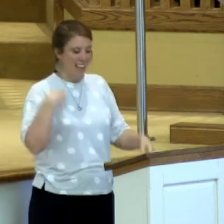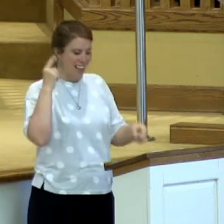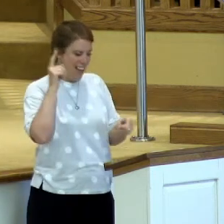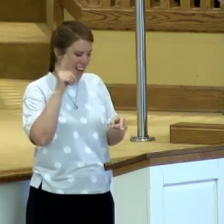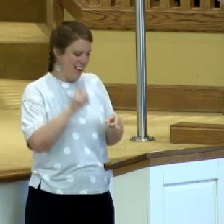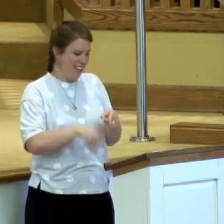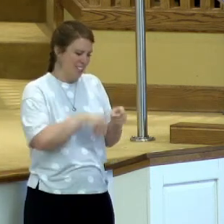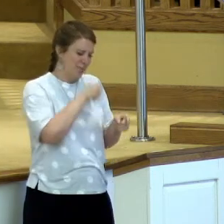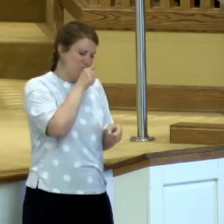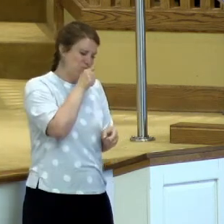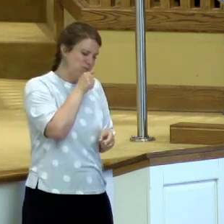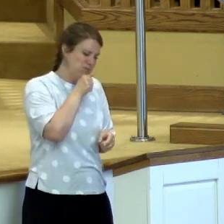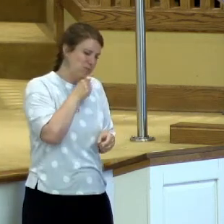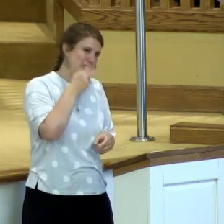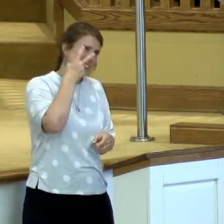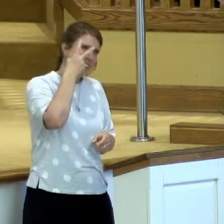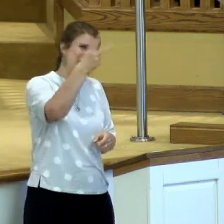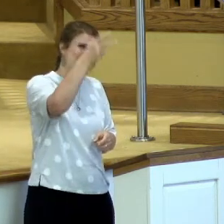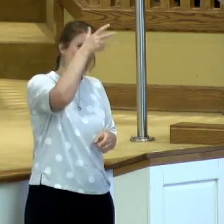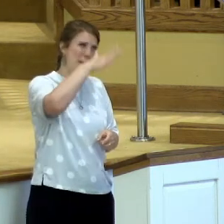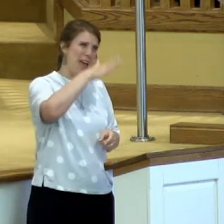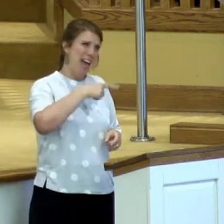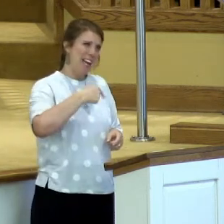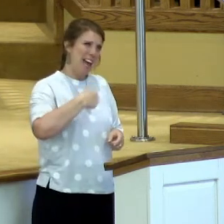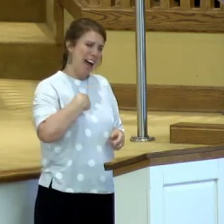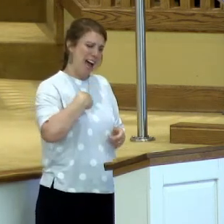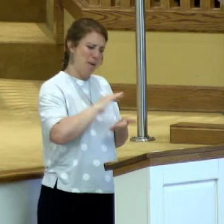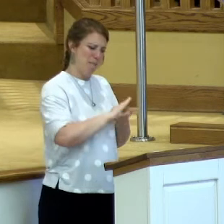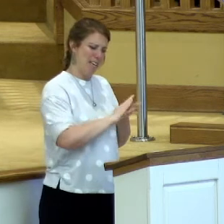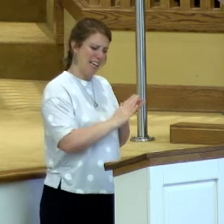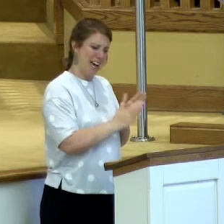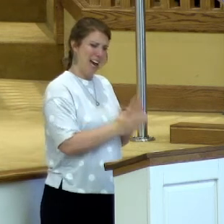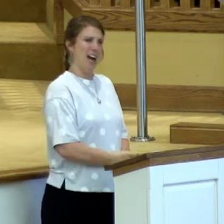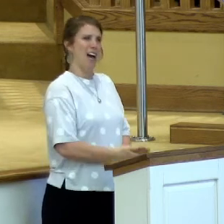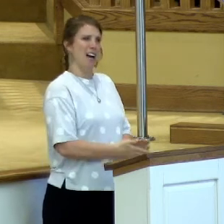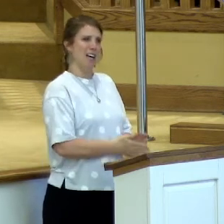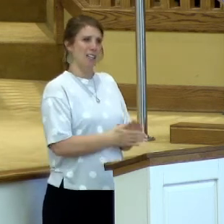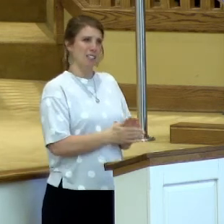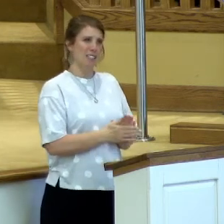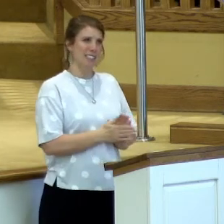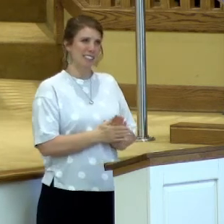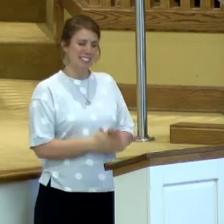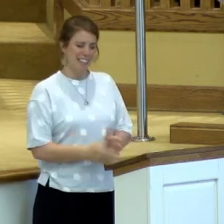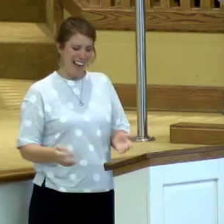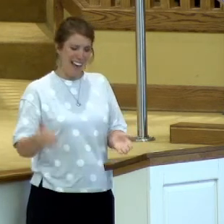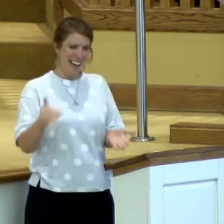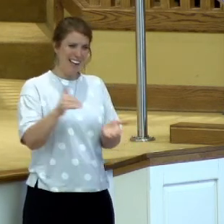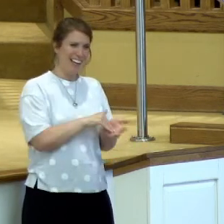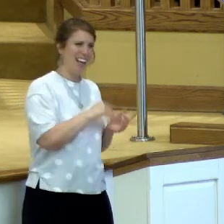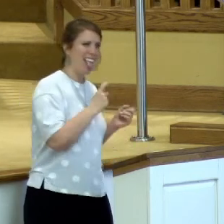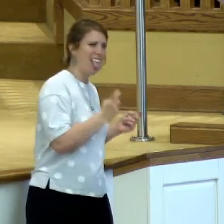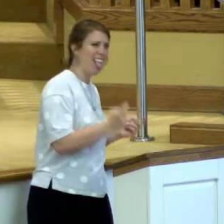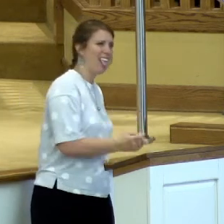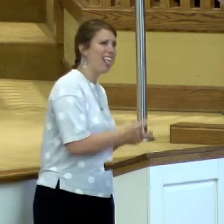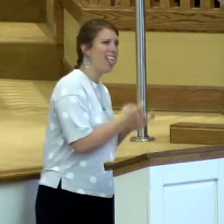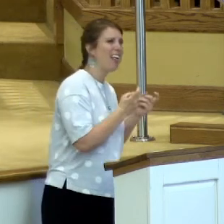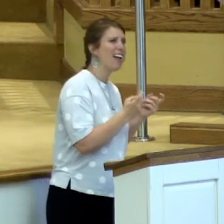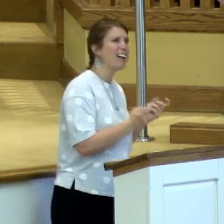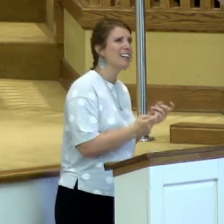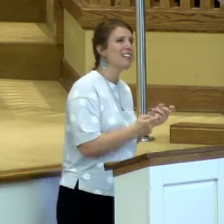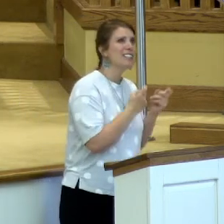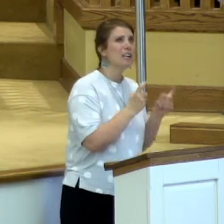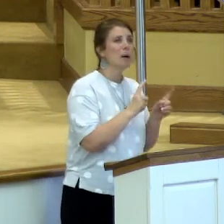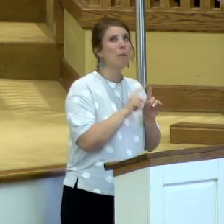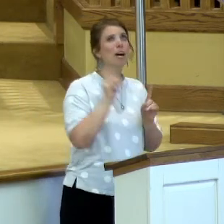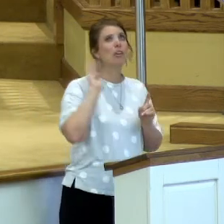I can't bear to see the man I've been rising up in me again. In the arms of